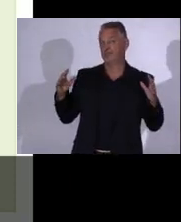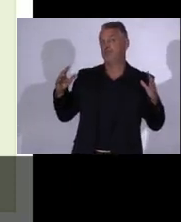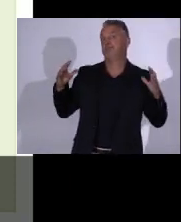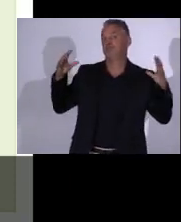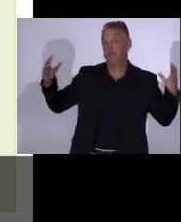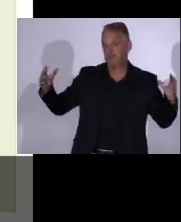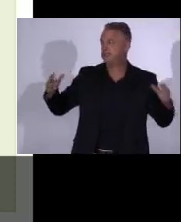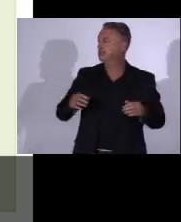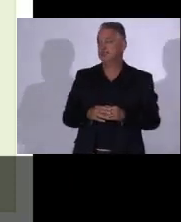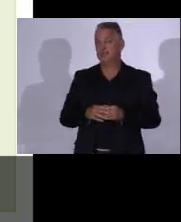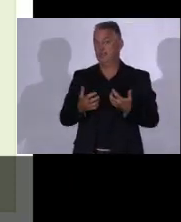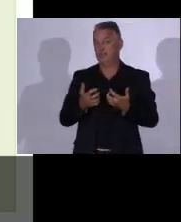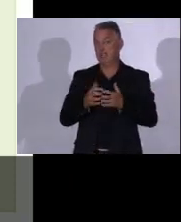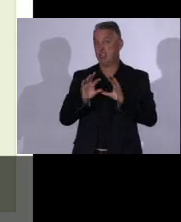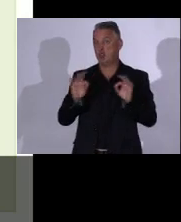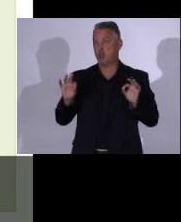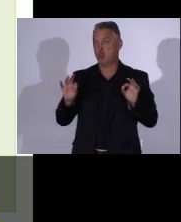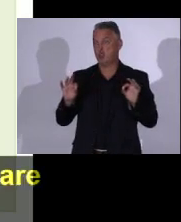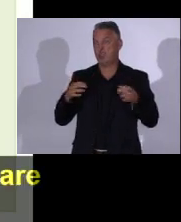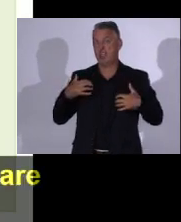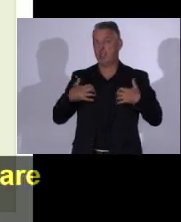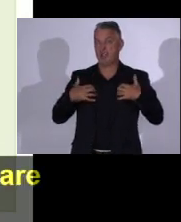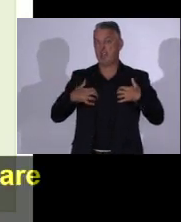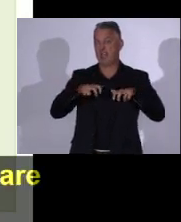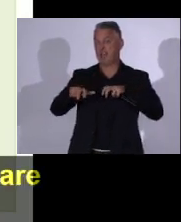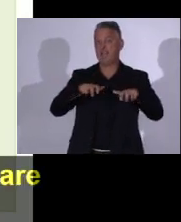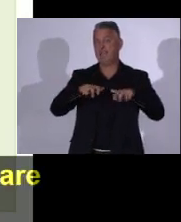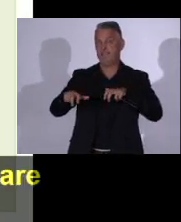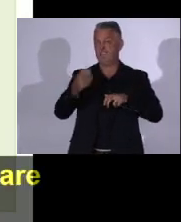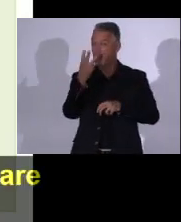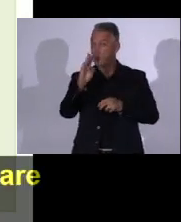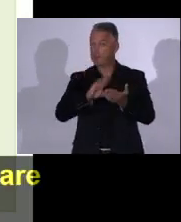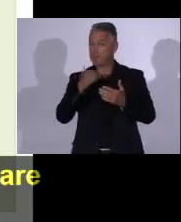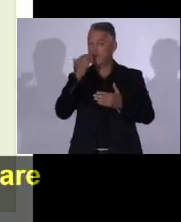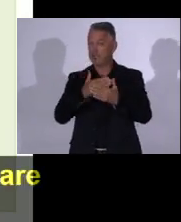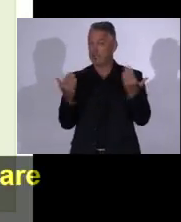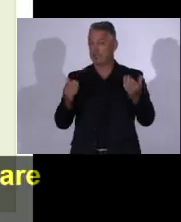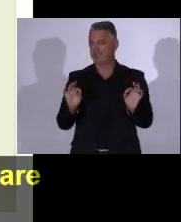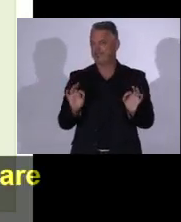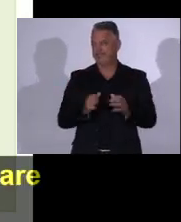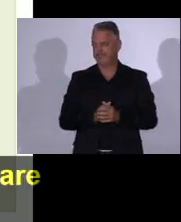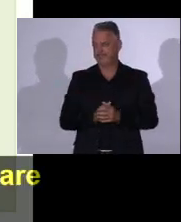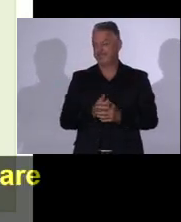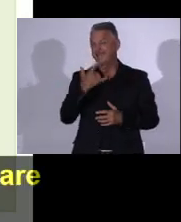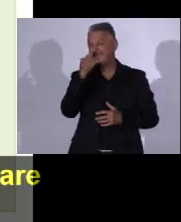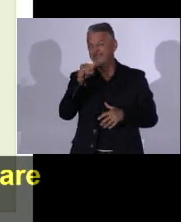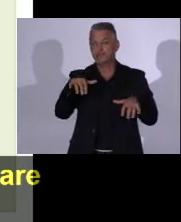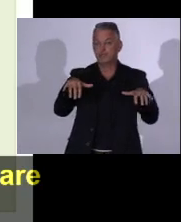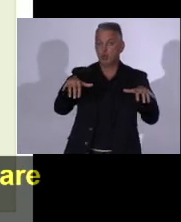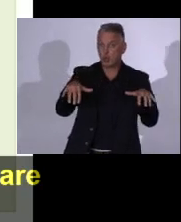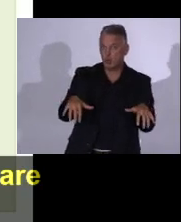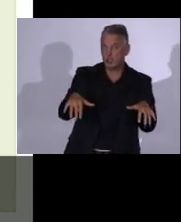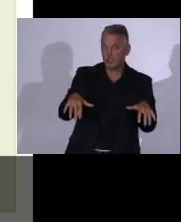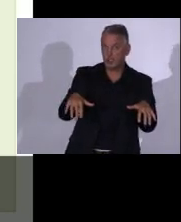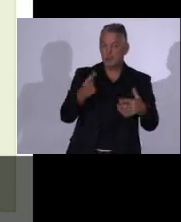Most are not sufficiently active, and that's 30 minutes a day. We also know that loneliness and social isolation actually